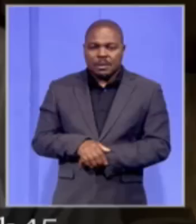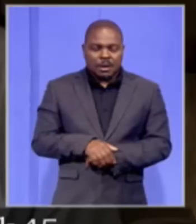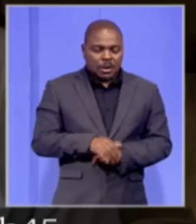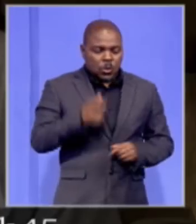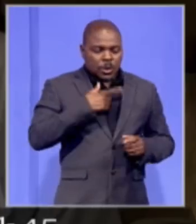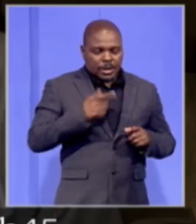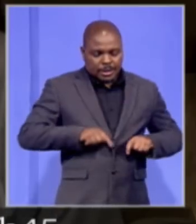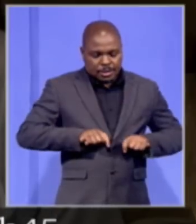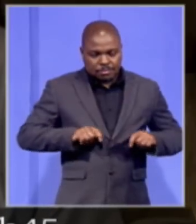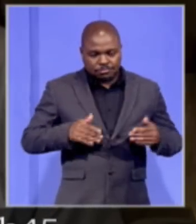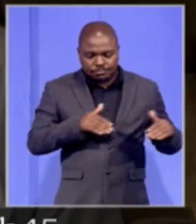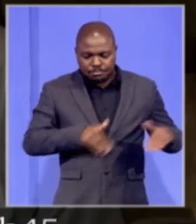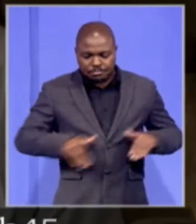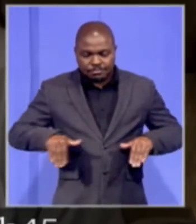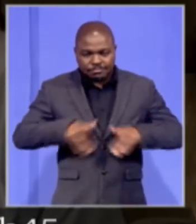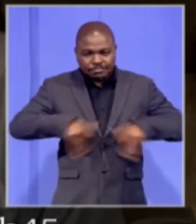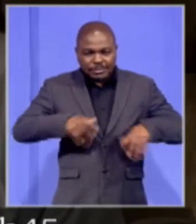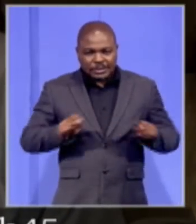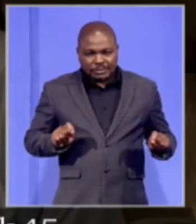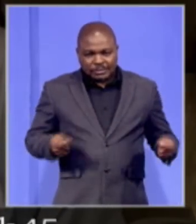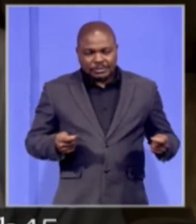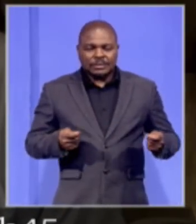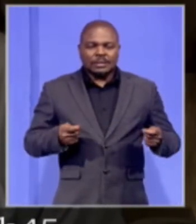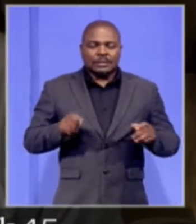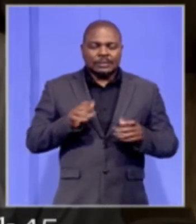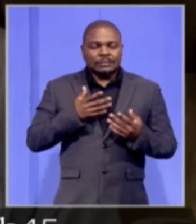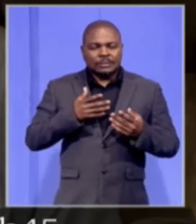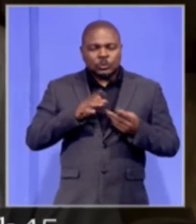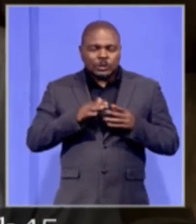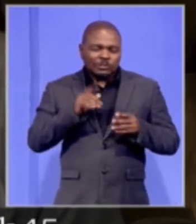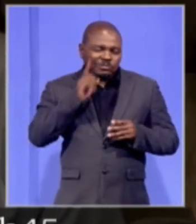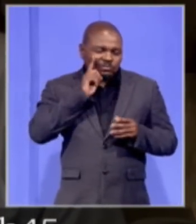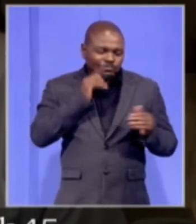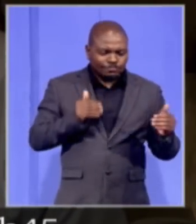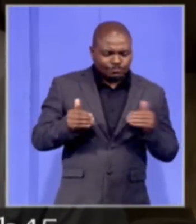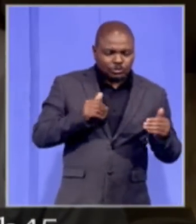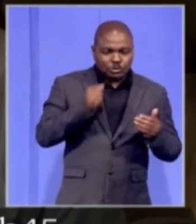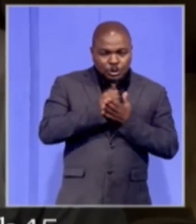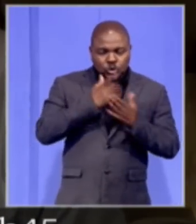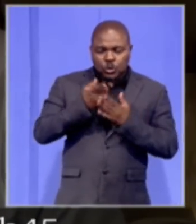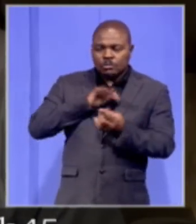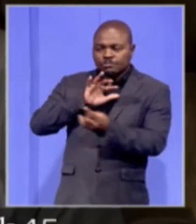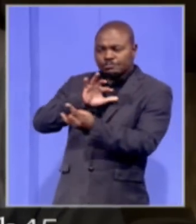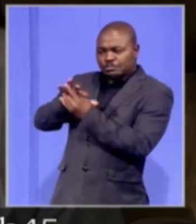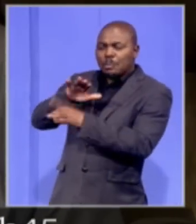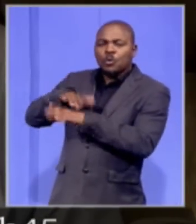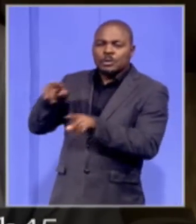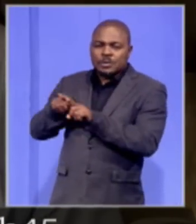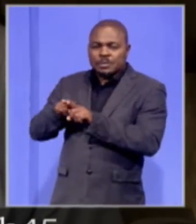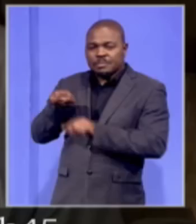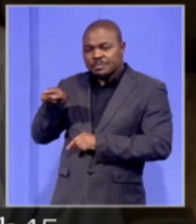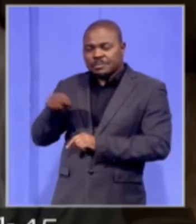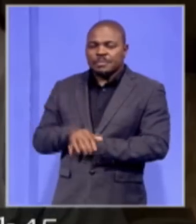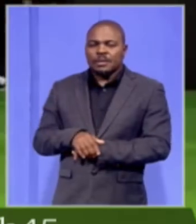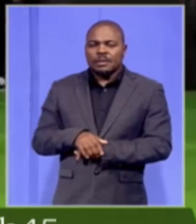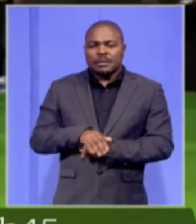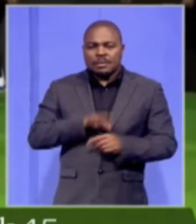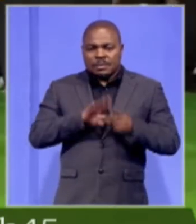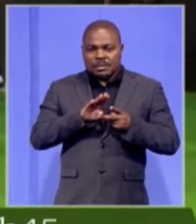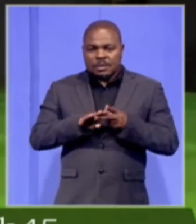our defensive organization and our attacking structure to make sure that we also create problems for them, you know, and make sure that we are